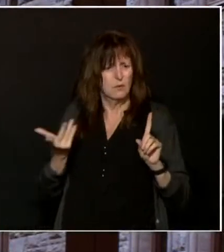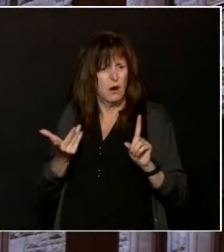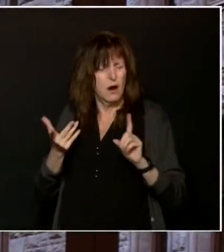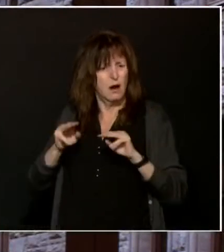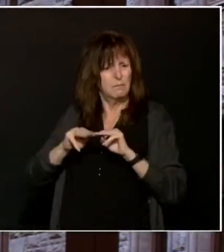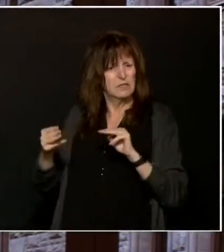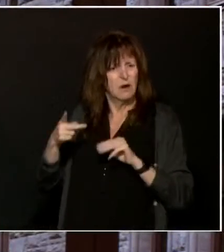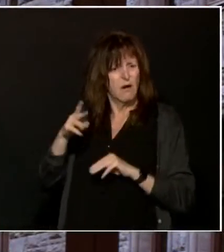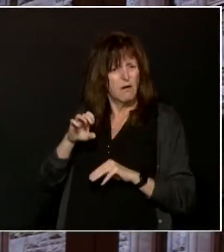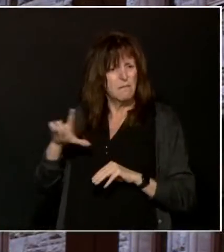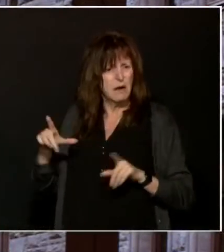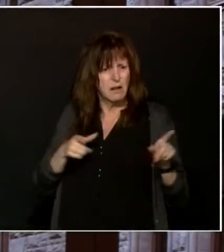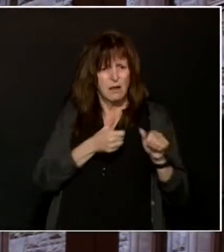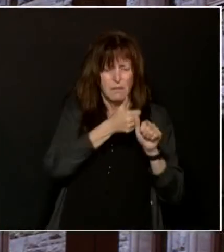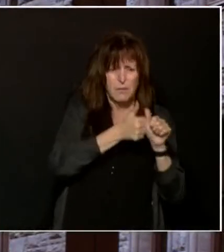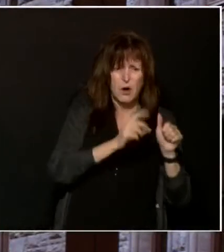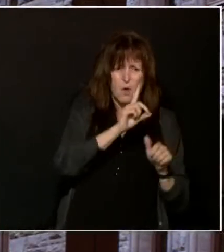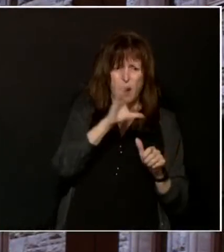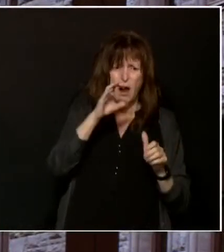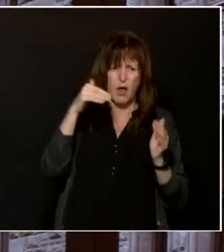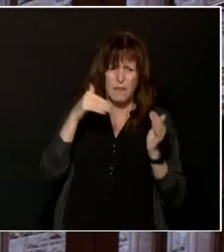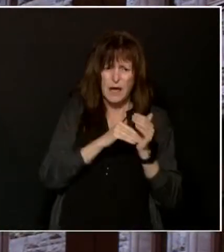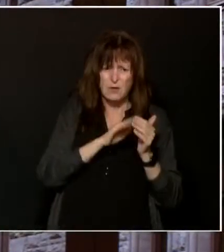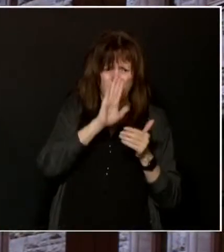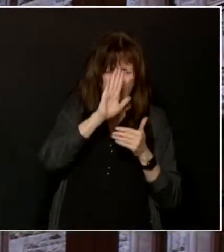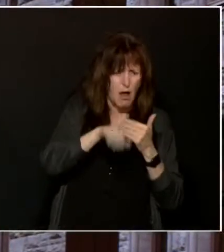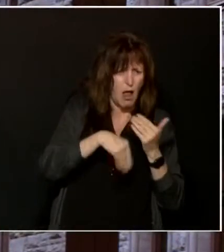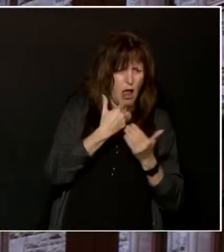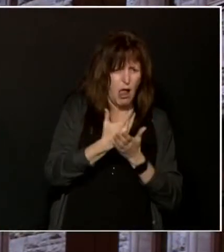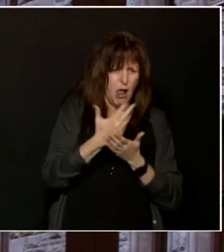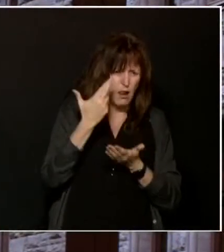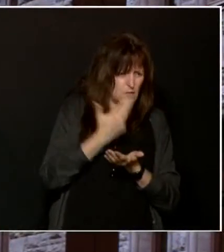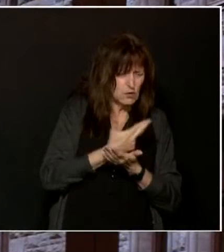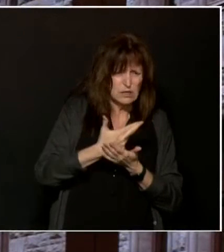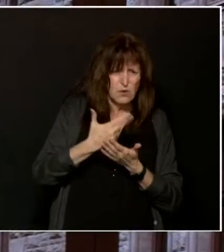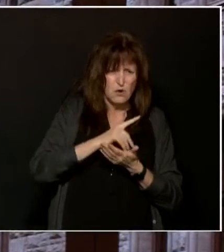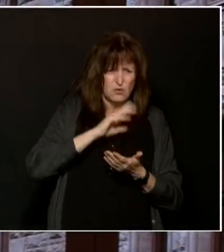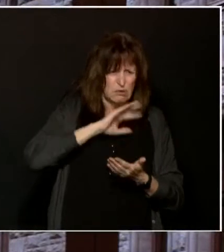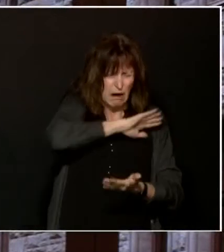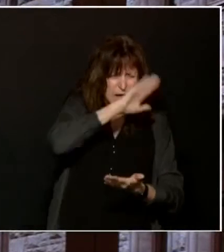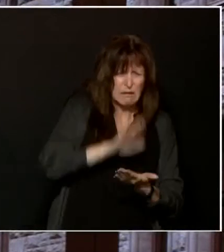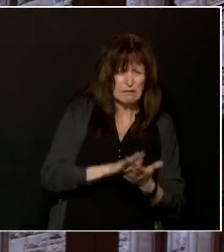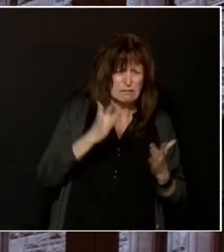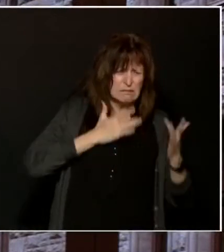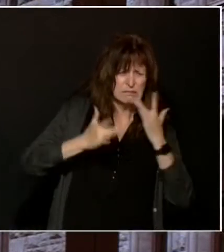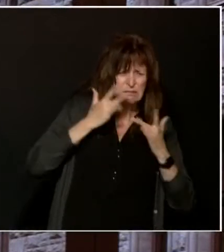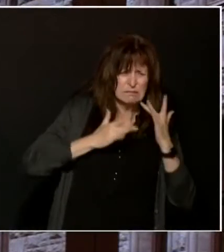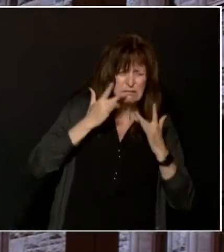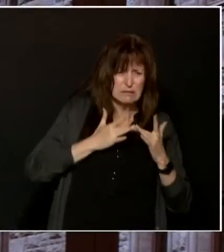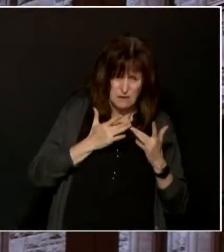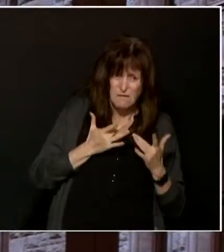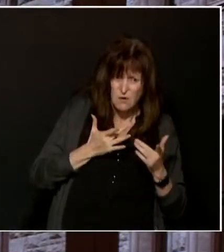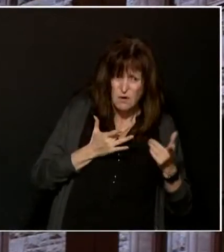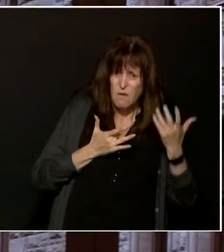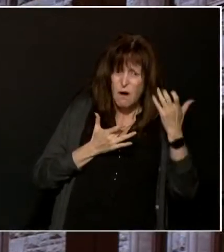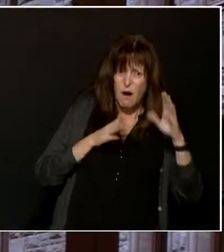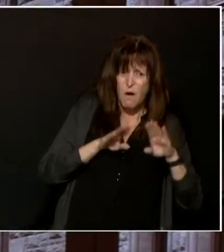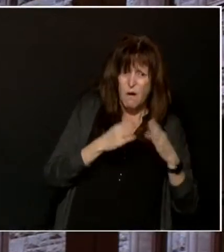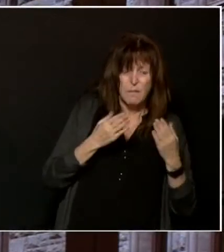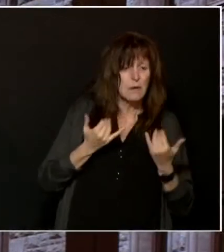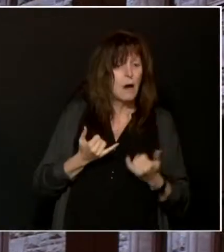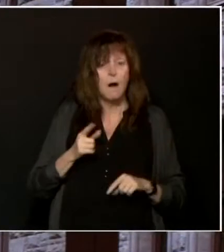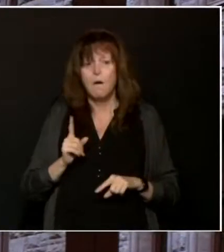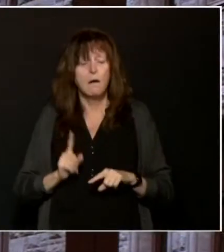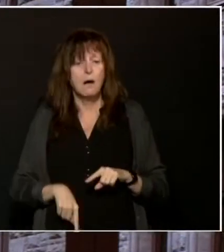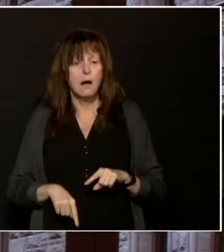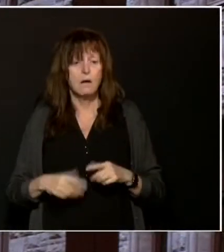100,000. It's stretching all the resources writ large, and says, unfortunately, I would have really liked to have the schools open, but this time I can't do that. We're consulting